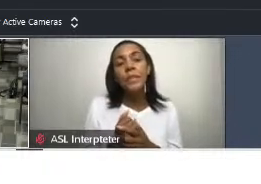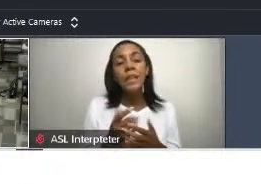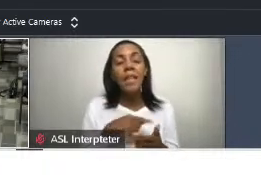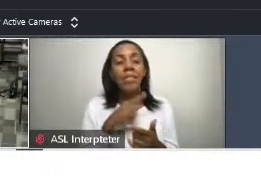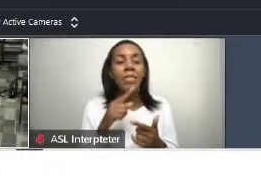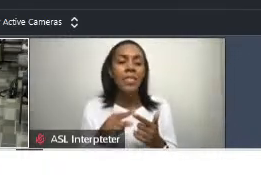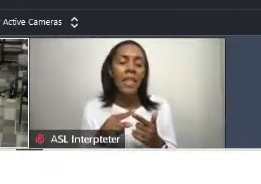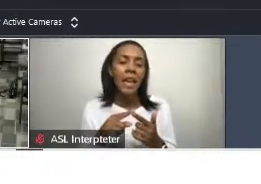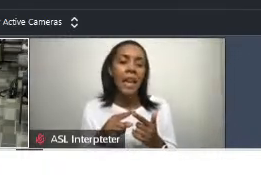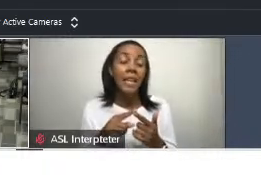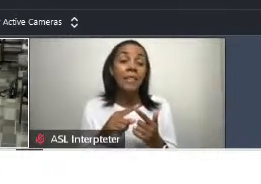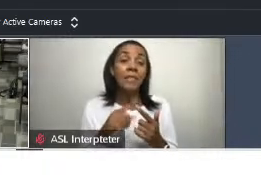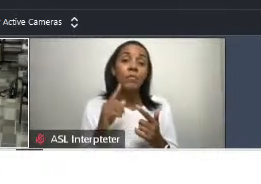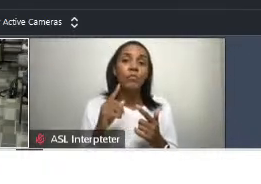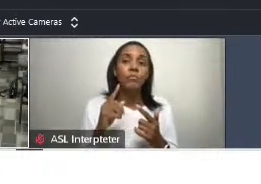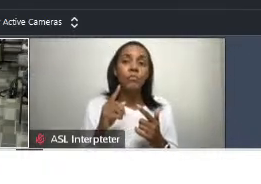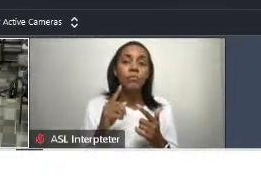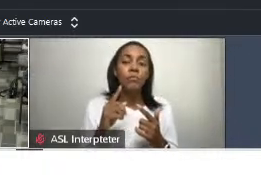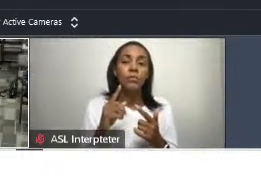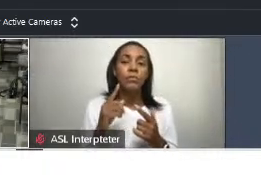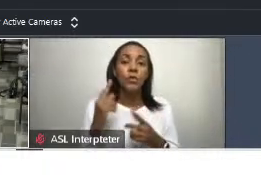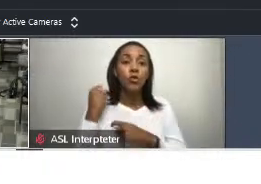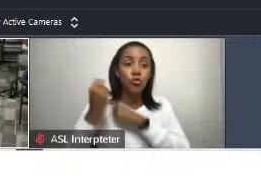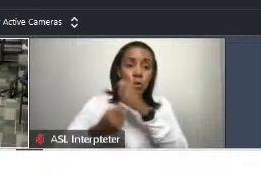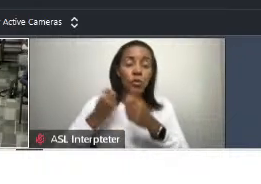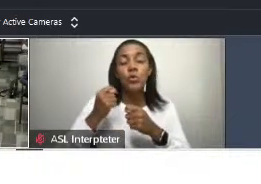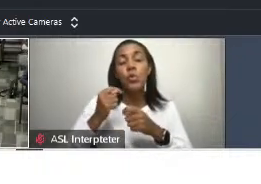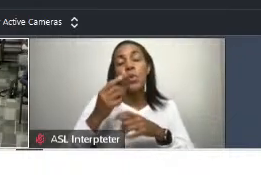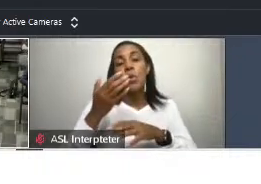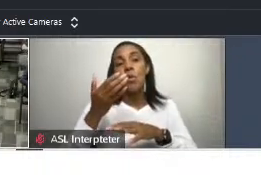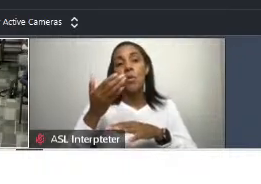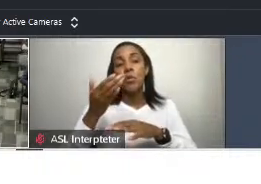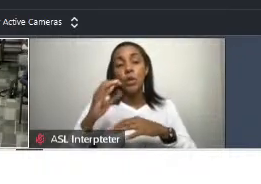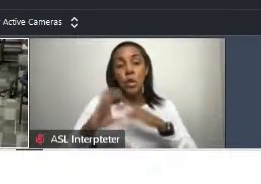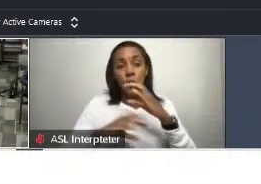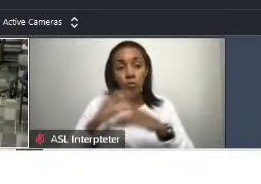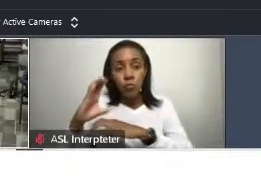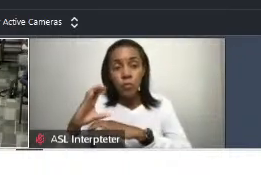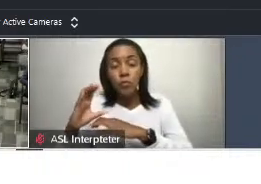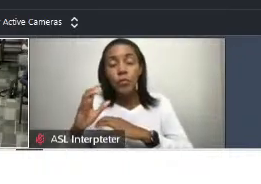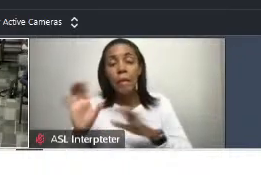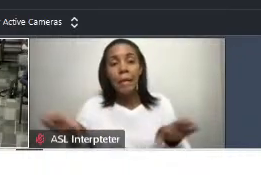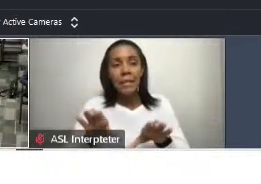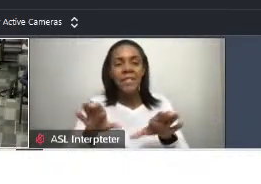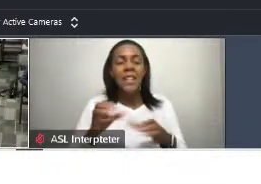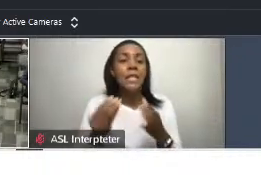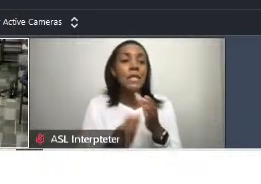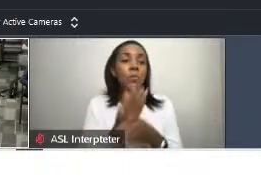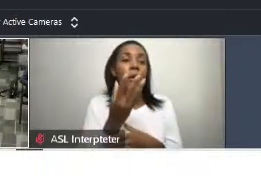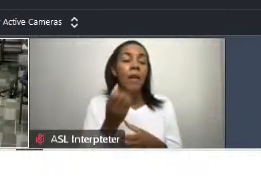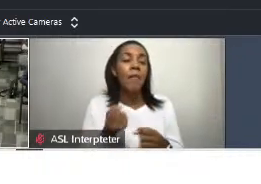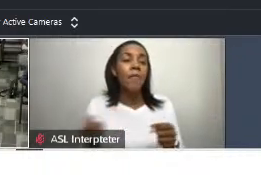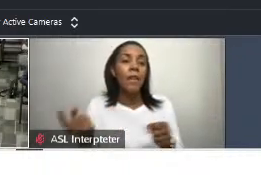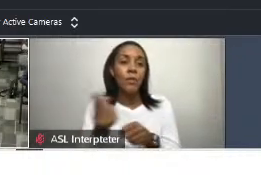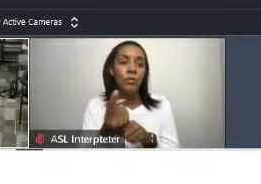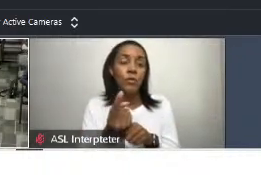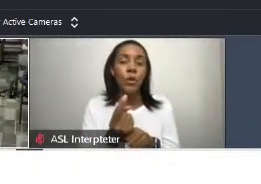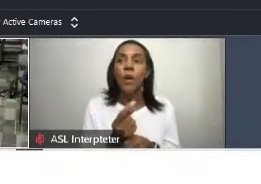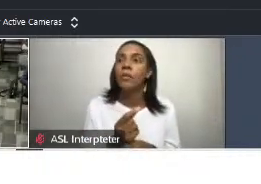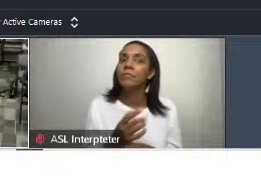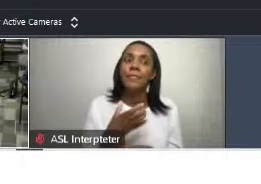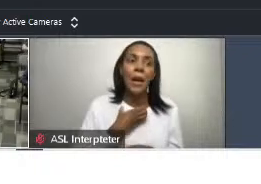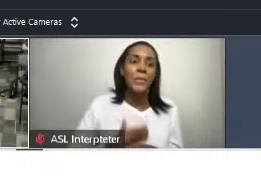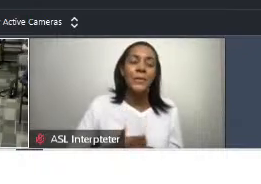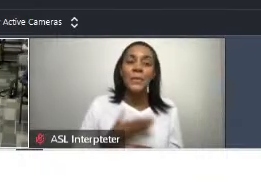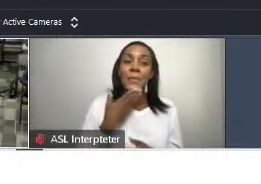traditional construction related activity will start in spring of next year. Excellent. I wish you the best of luck. I'm going